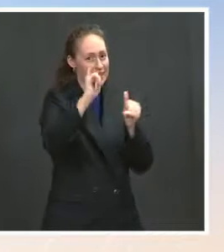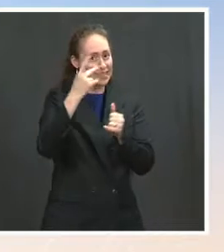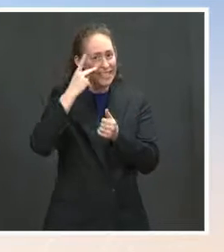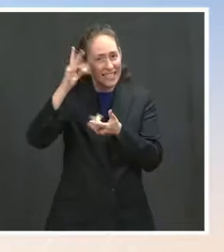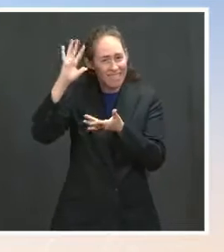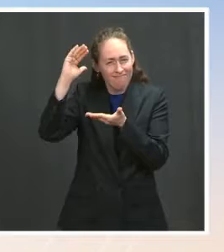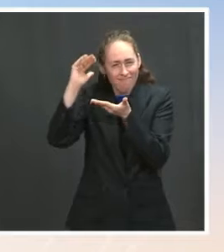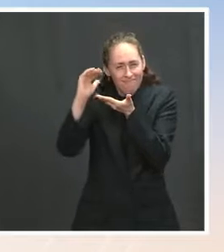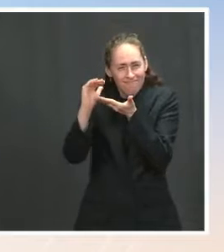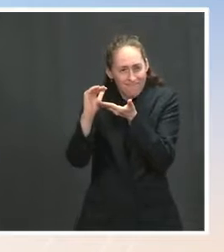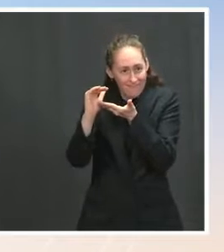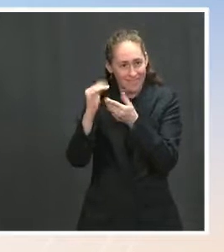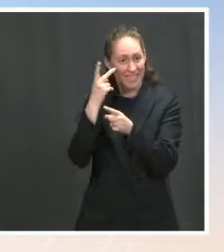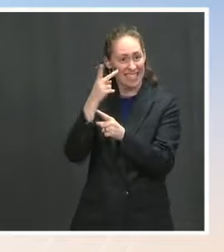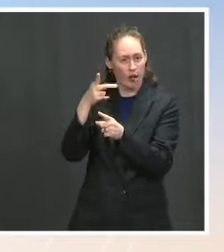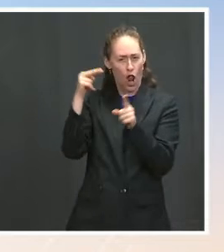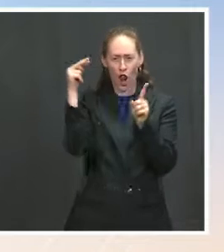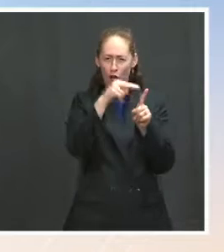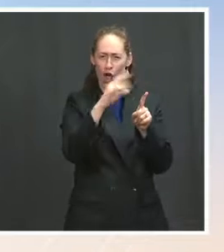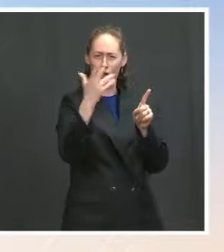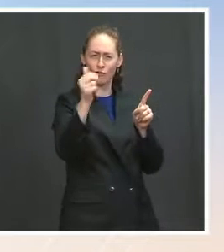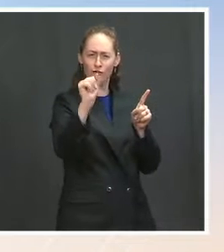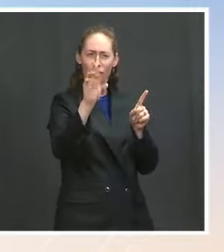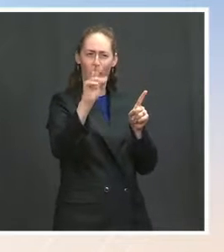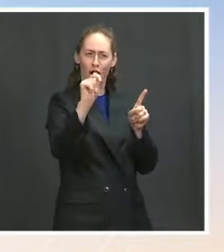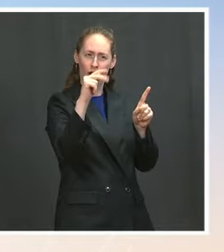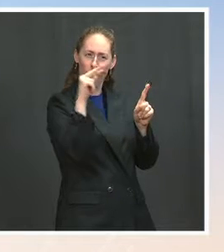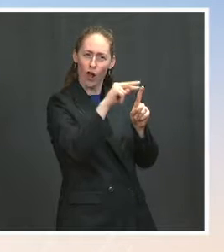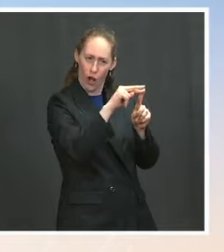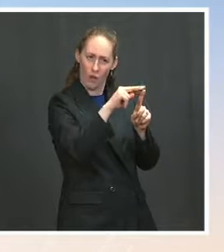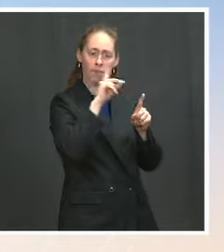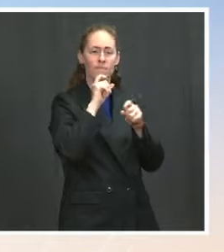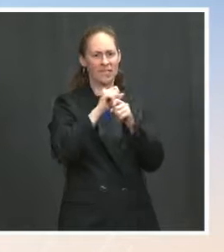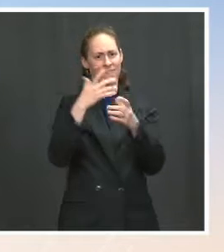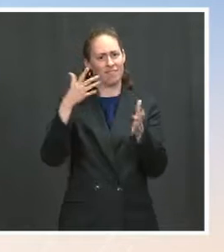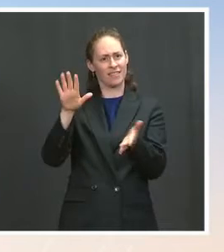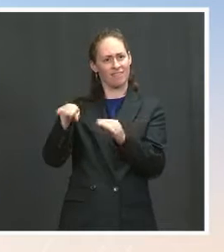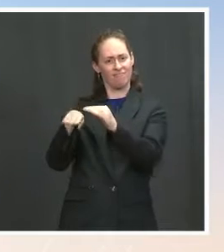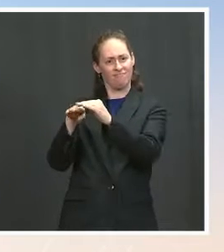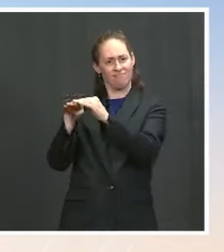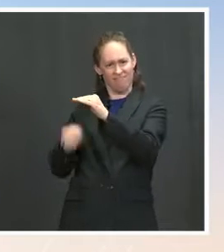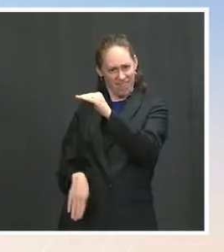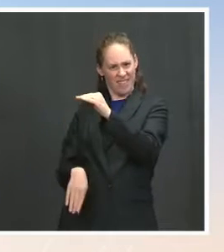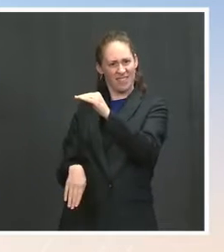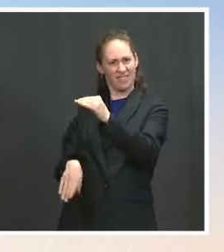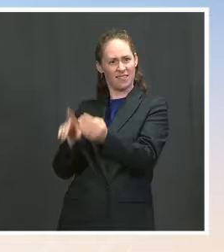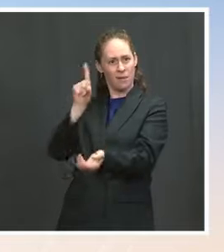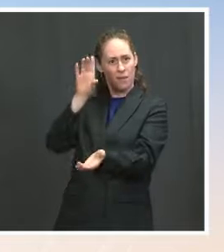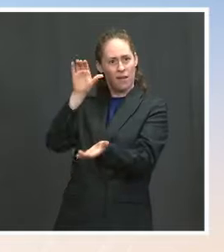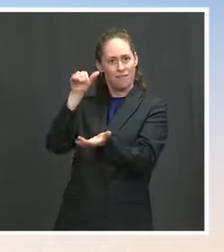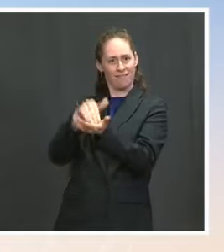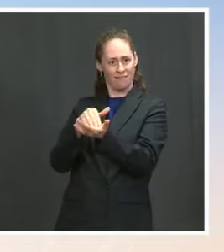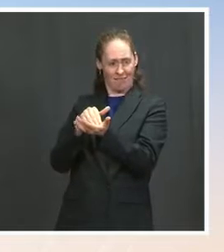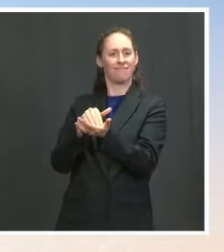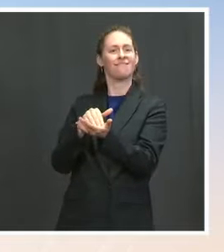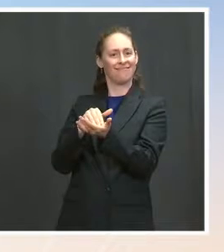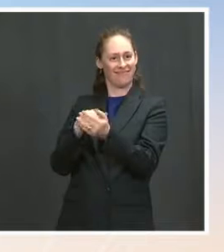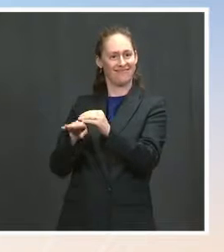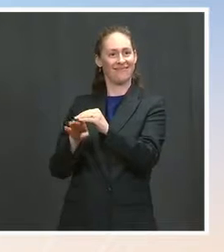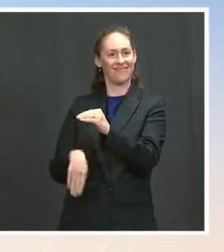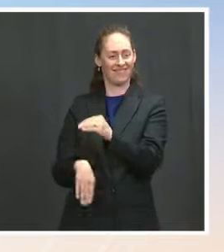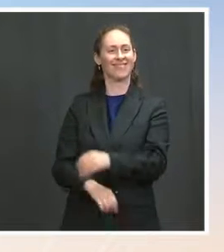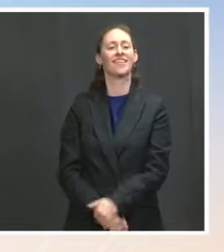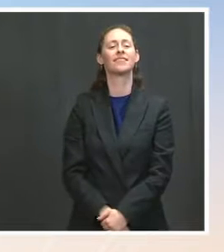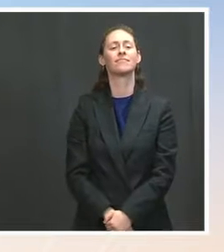course of time, and by more than 100,000 in the last month alone. And earlier this week, the Organization for